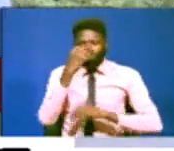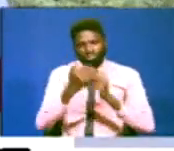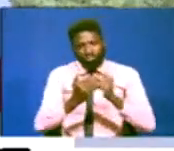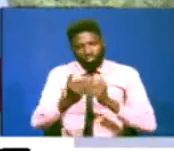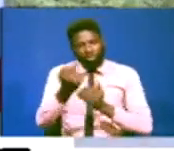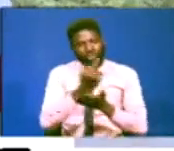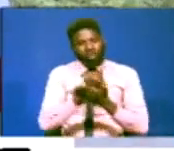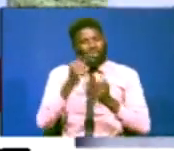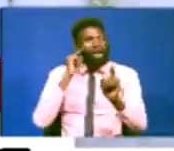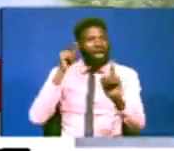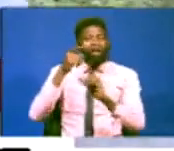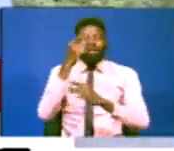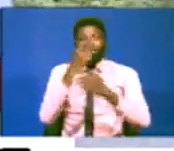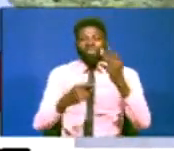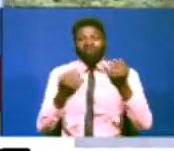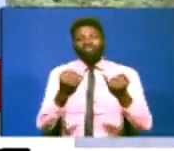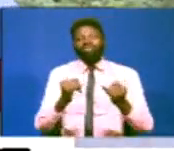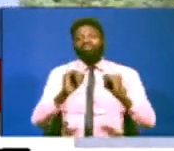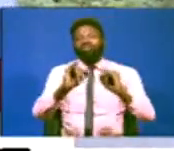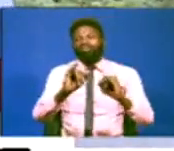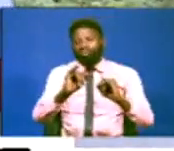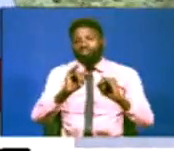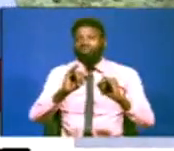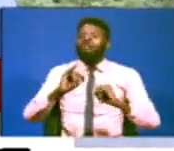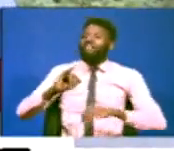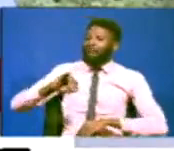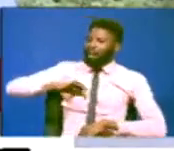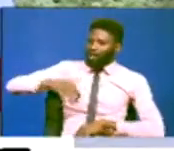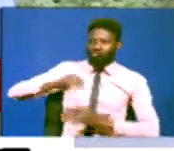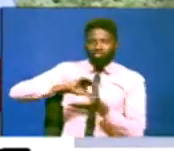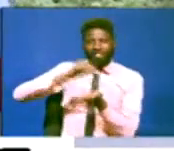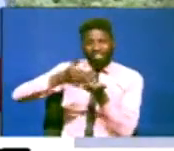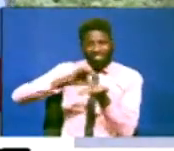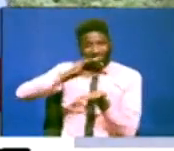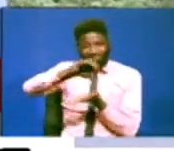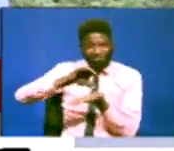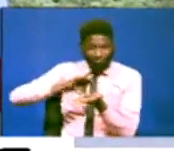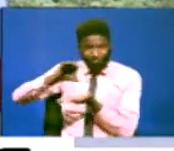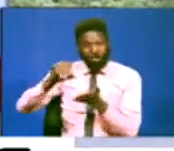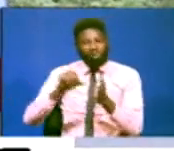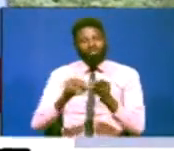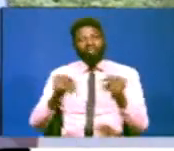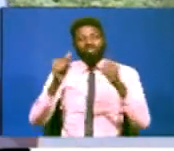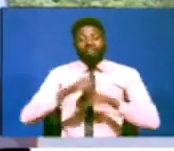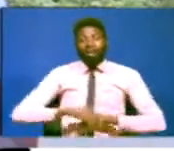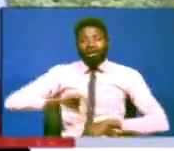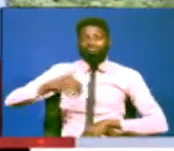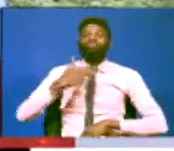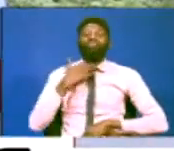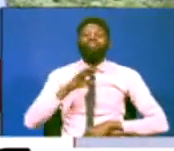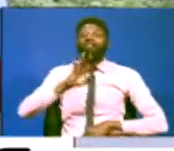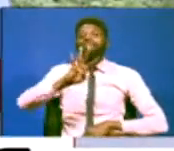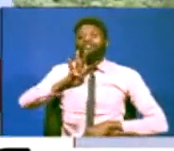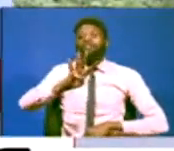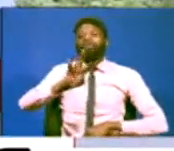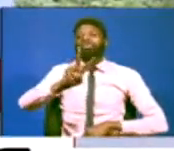impasse on the county revenue allocation. While counties want 425 billion shillings, the national government insists it can only